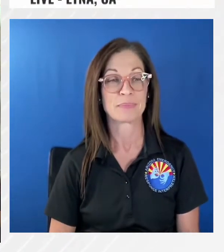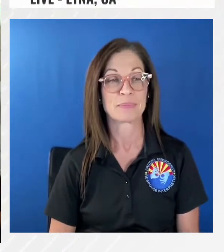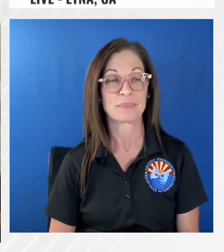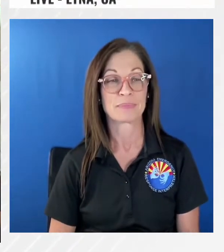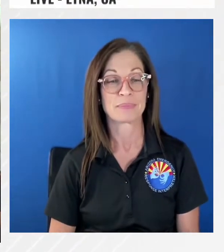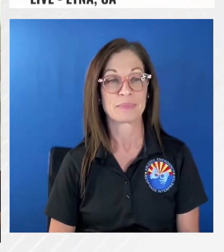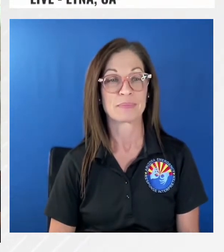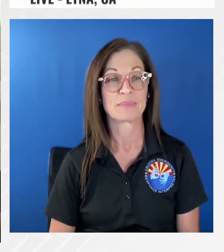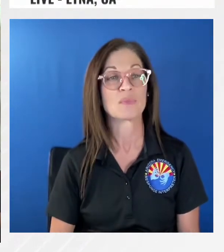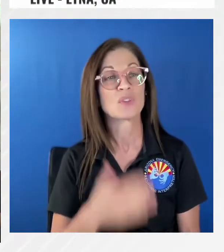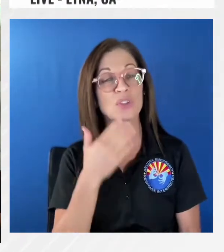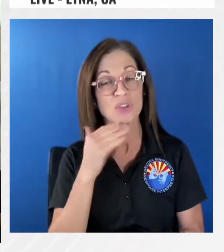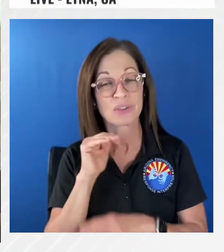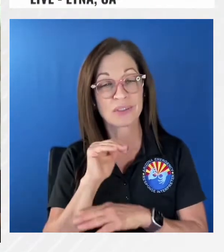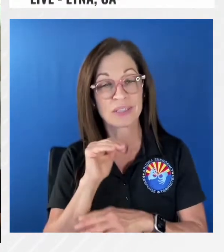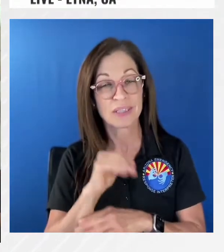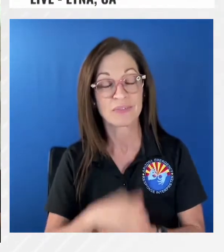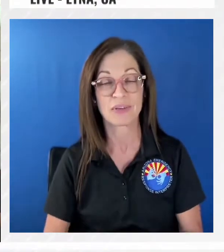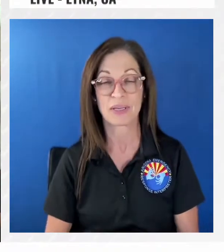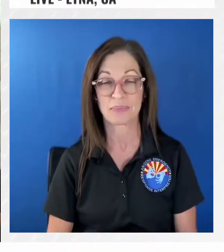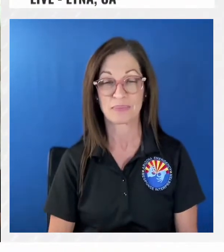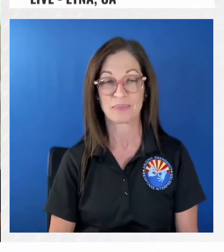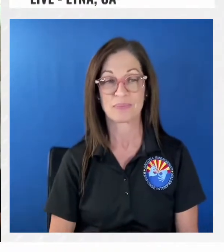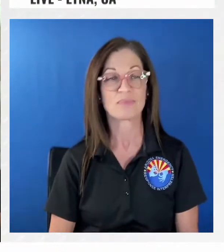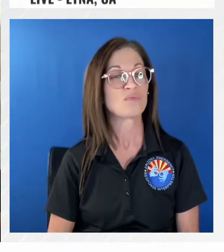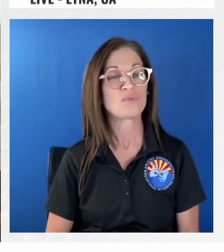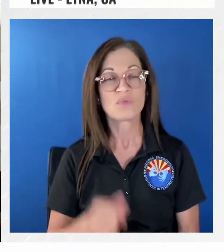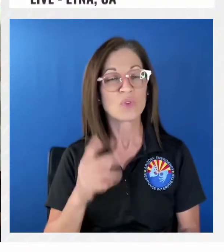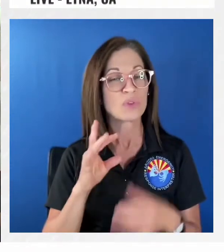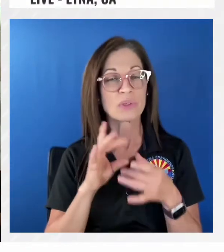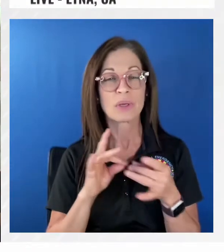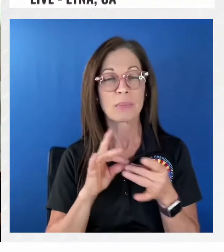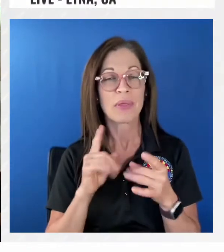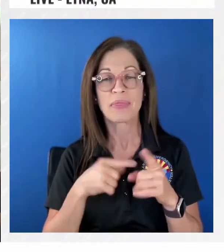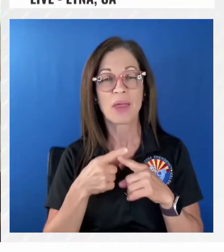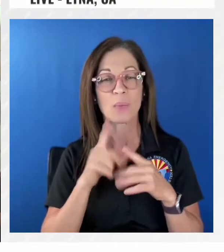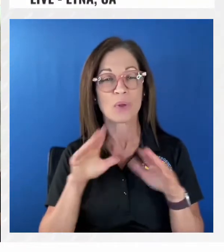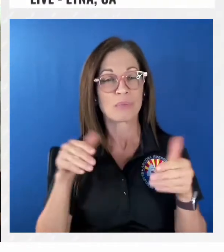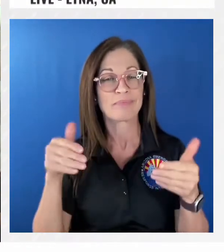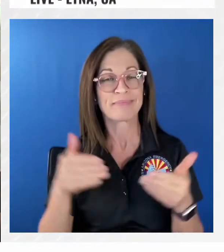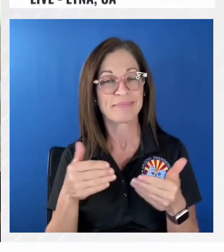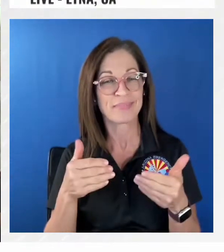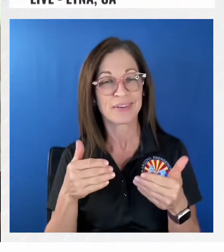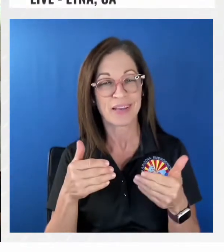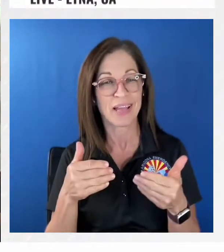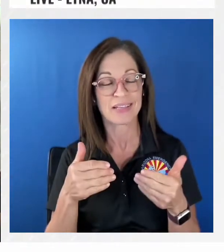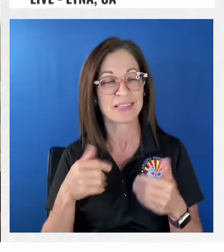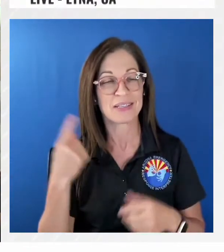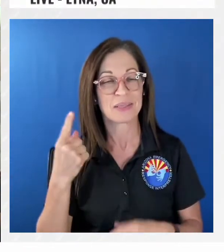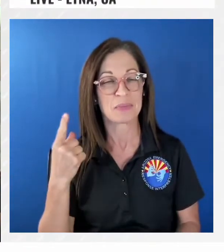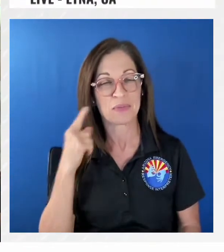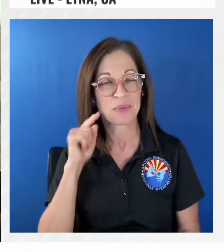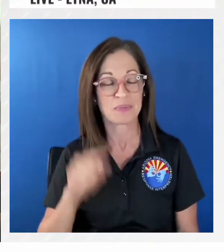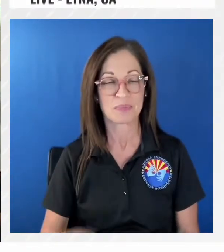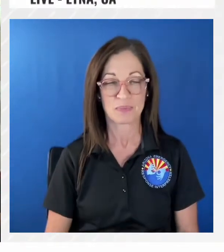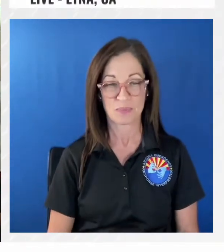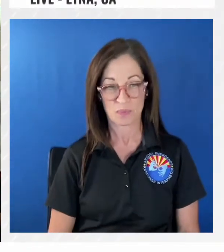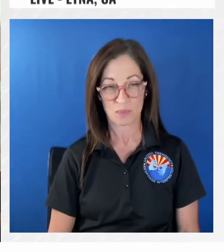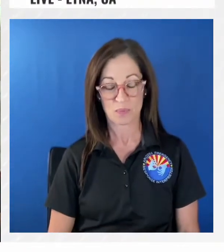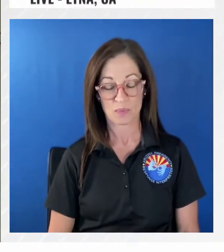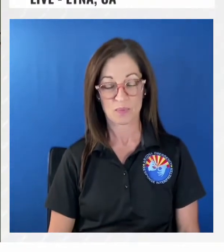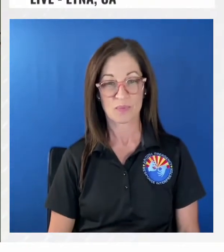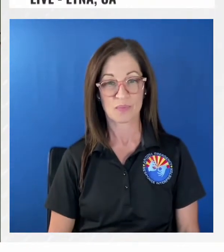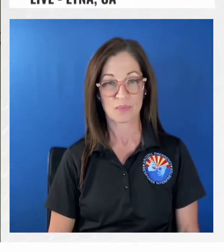Good evening. Just a couple quick comments, and then I have an introduction of a colleague to make. So one thing I want to point out